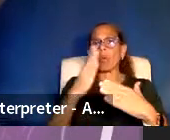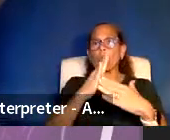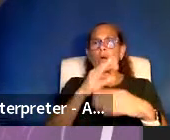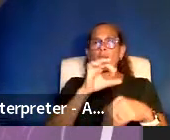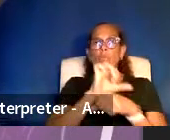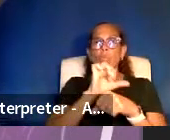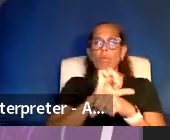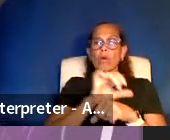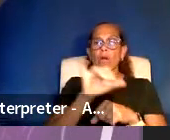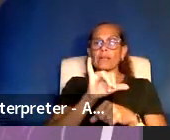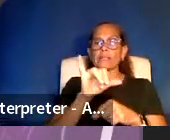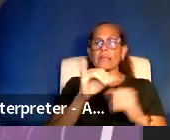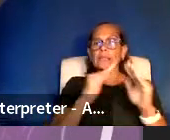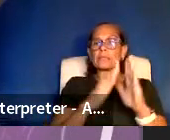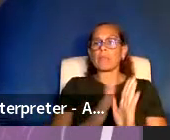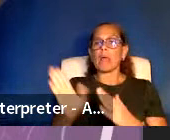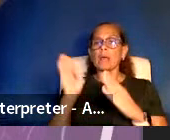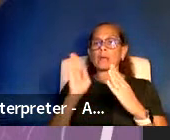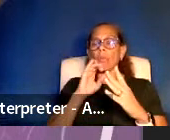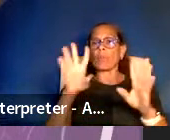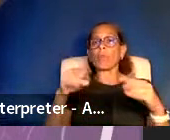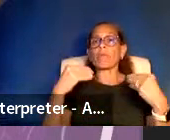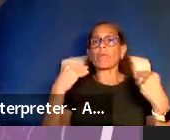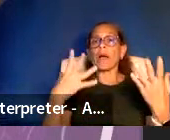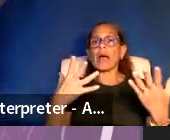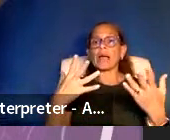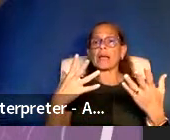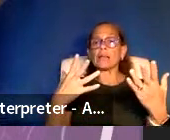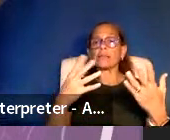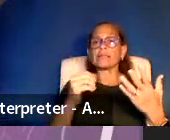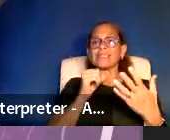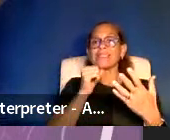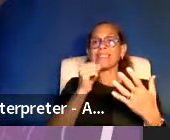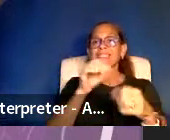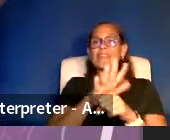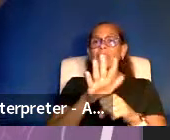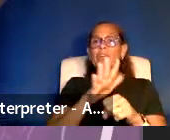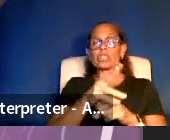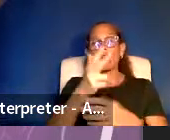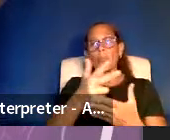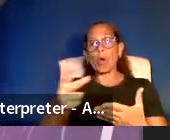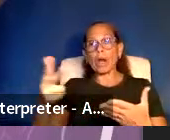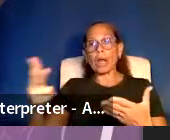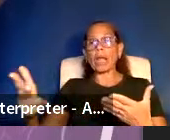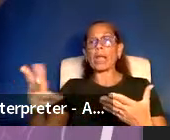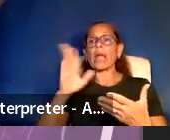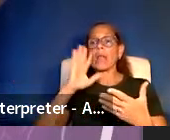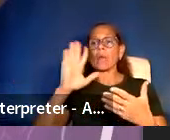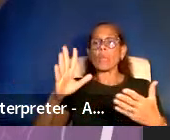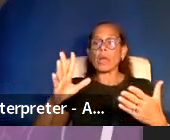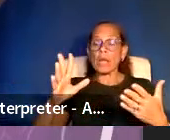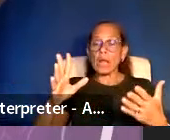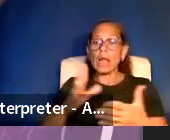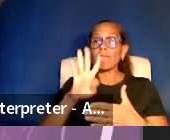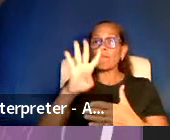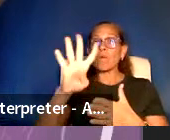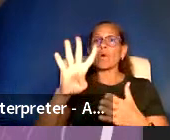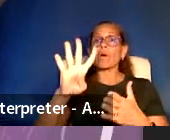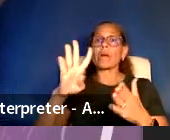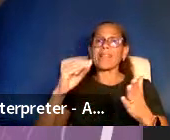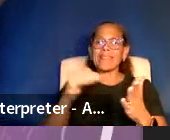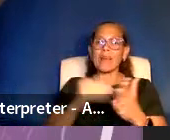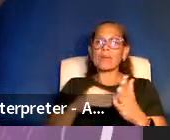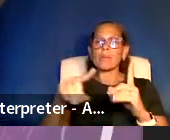like this plan will provide insufficient parking and will induce 4,000 plus car